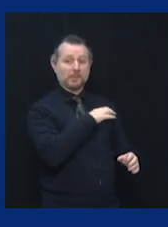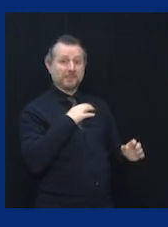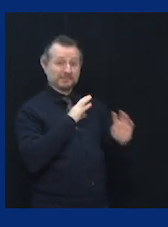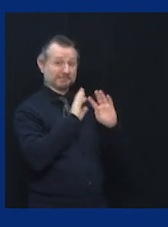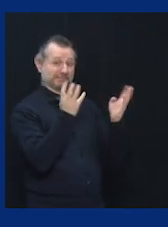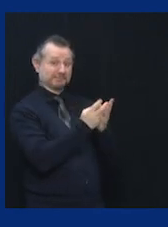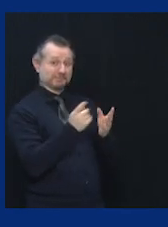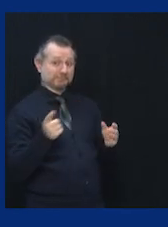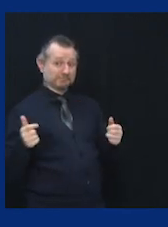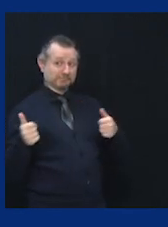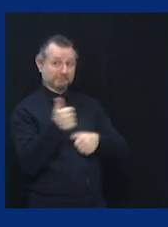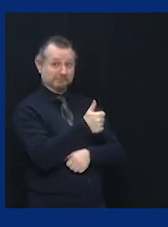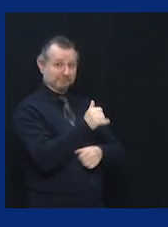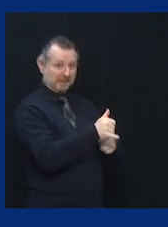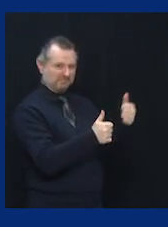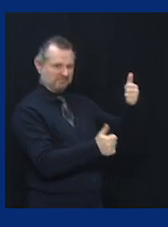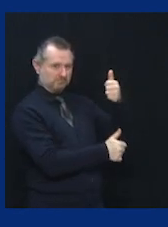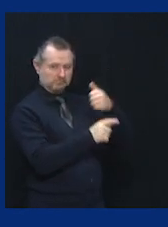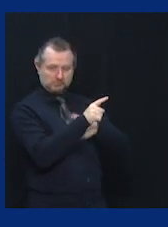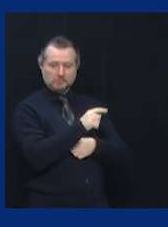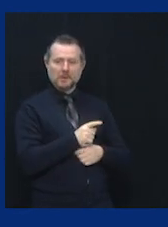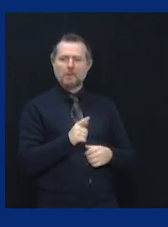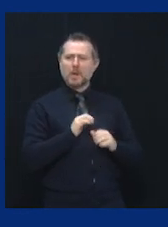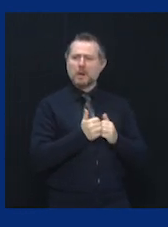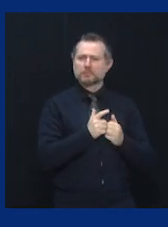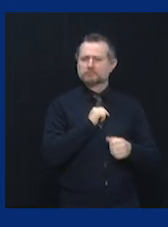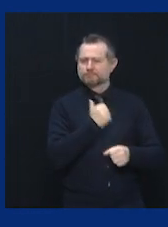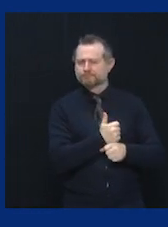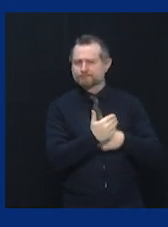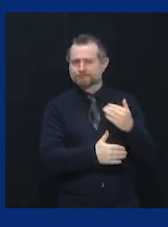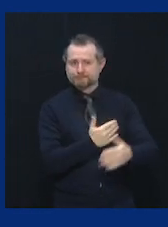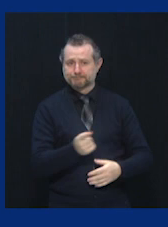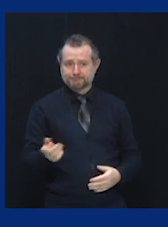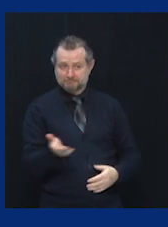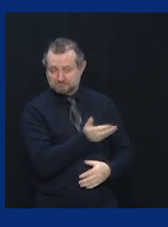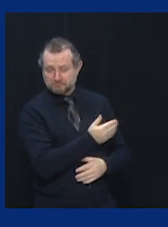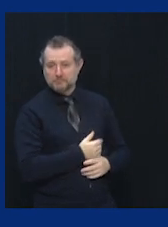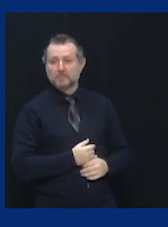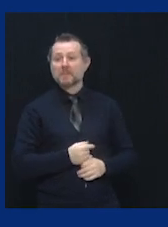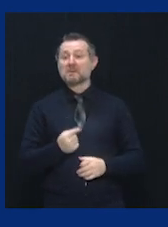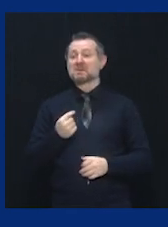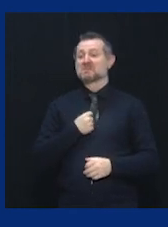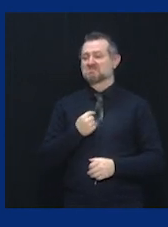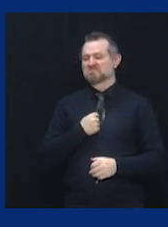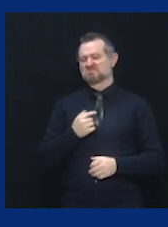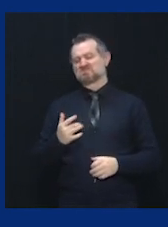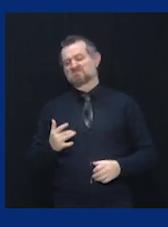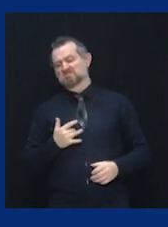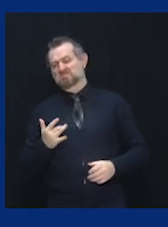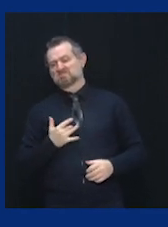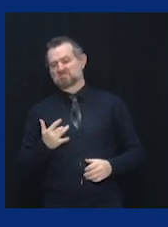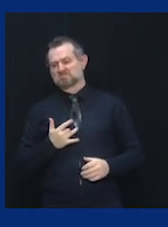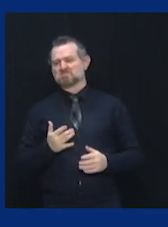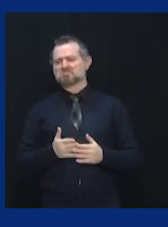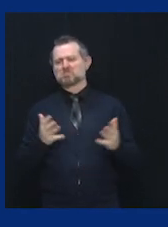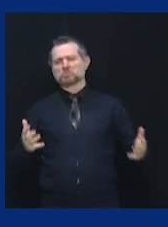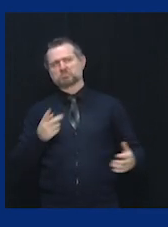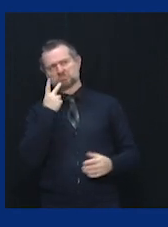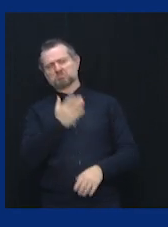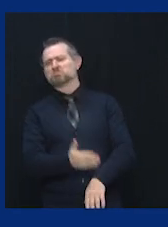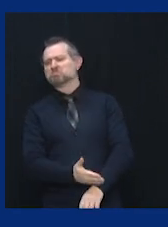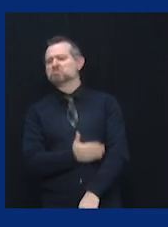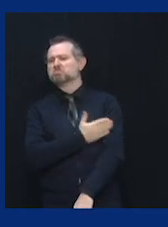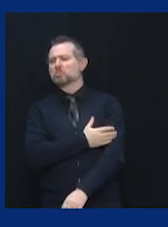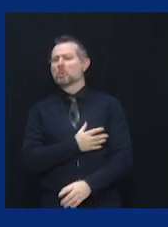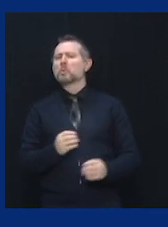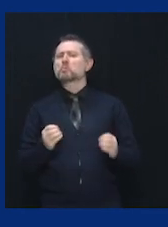working to operationalize this. So I think it's going to be better and smoother. You're still going